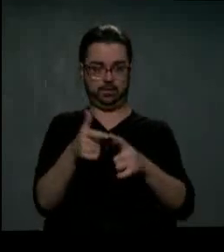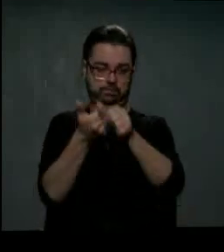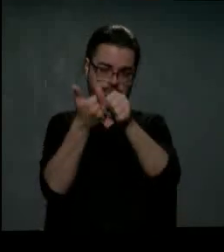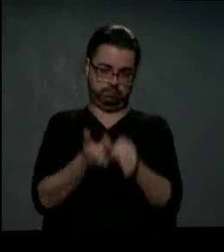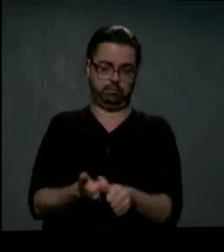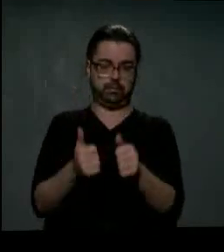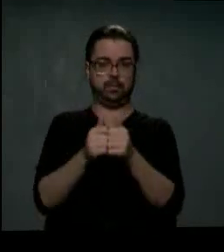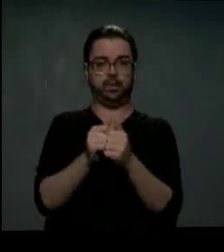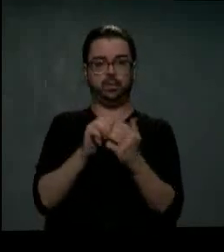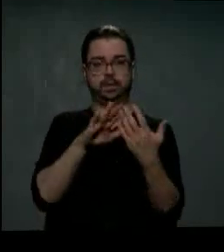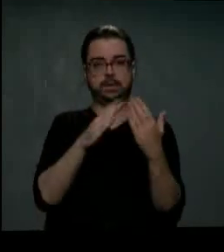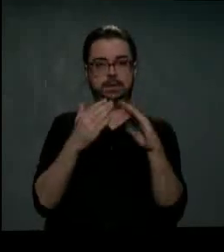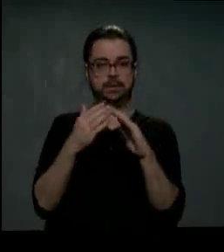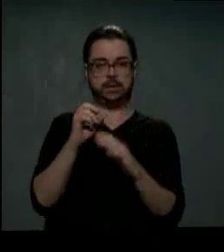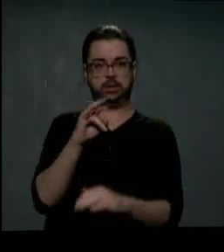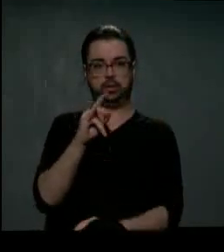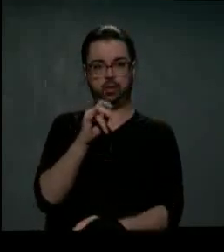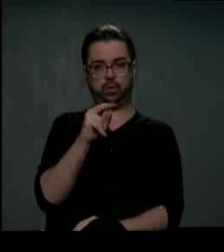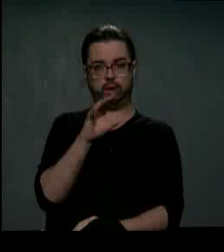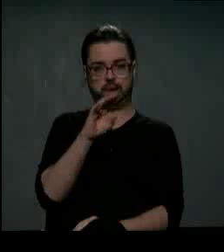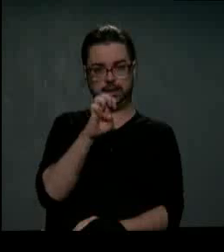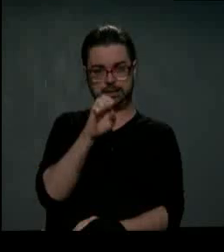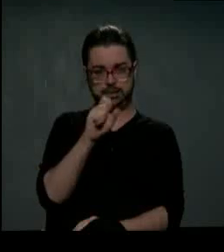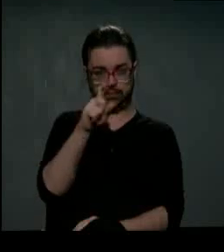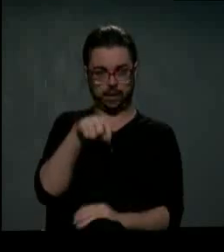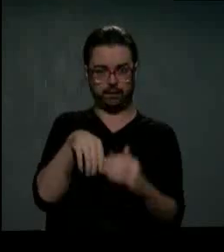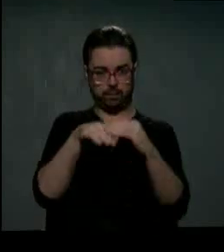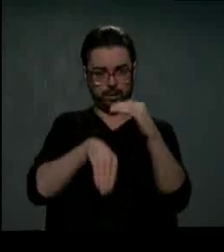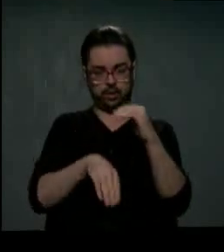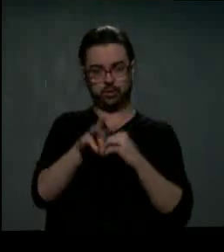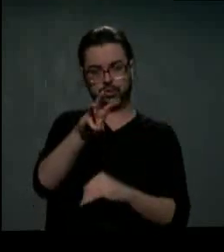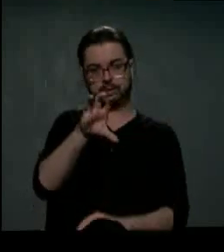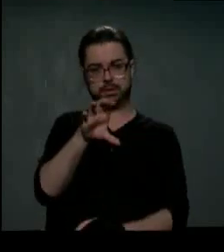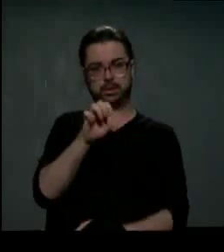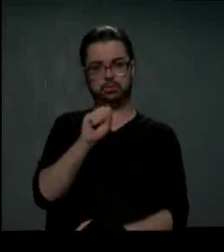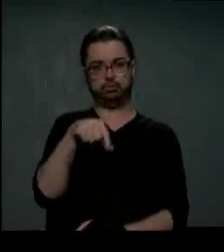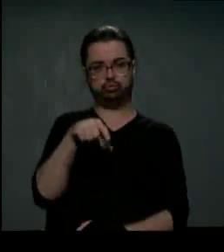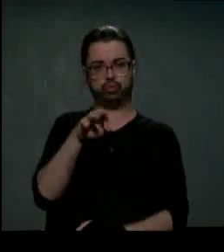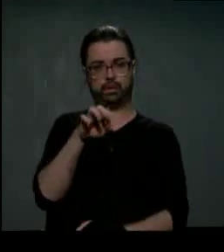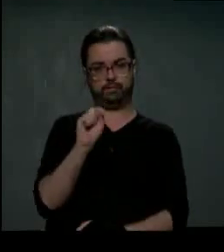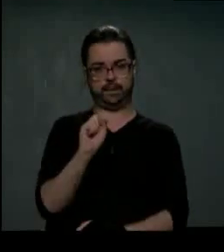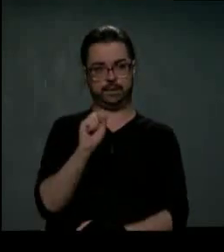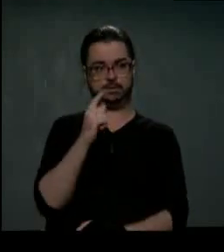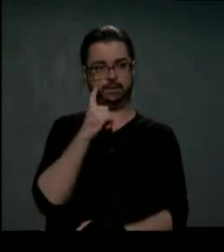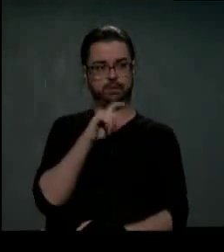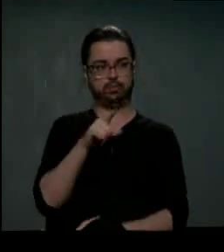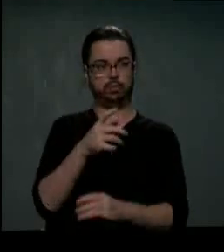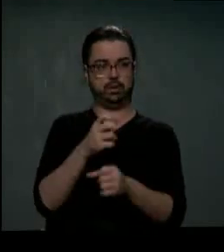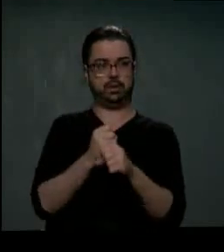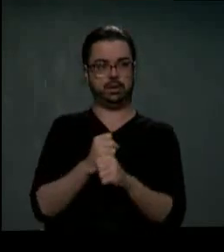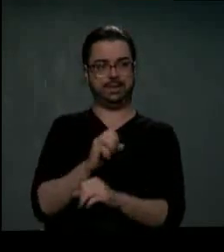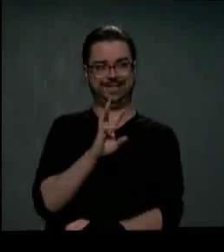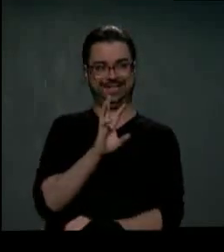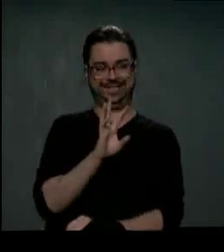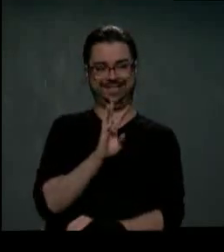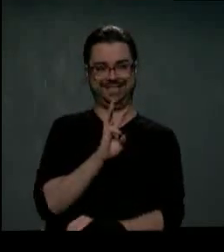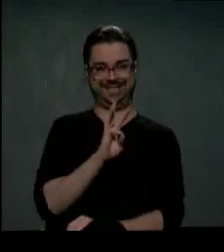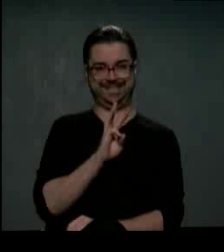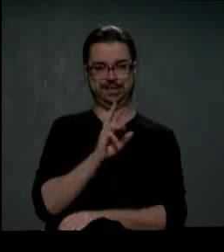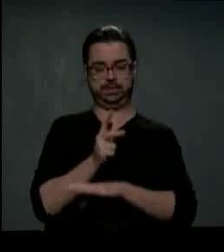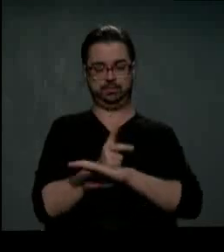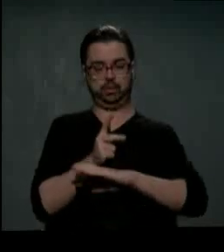ordinances would have to be smaller than 600 square feet, because you're only going to get 6 parking spots on that